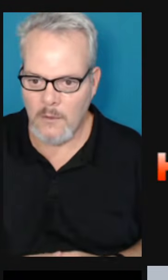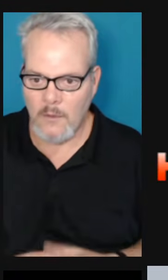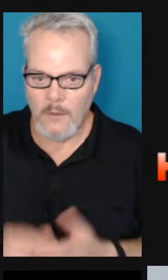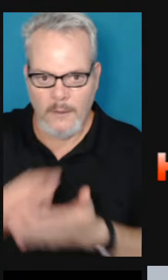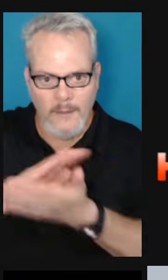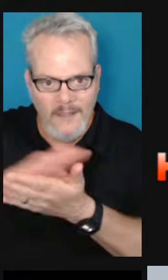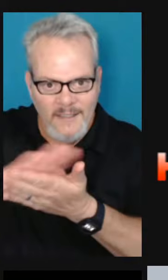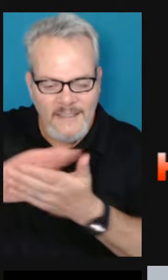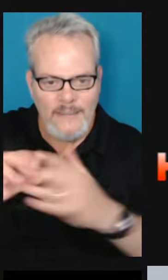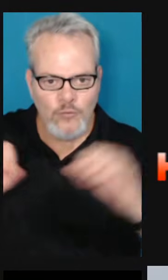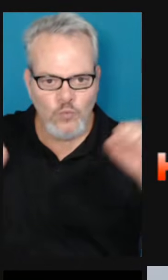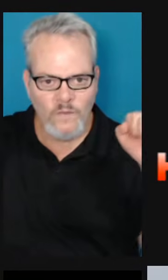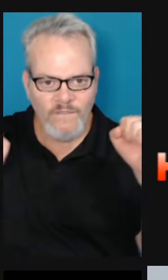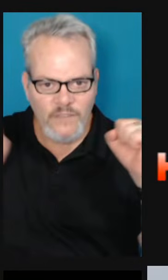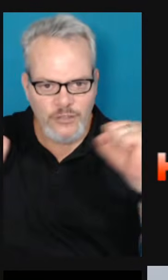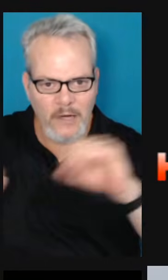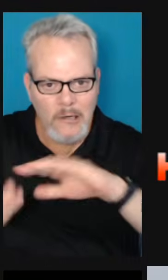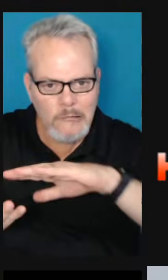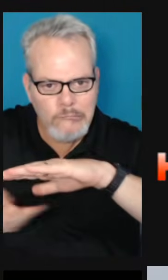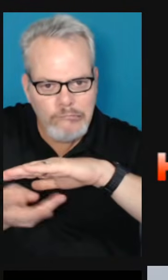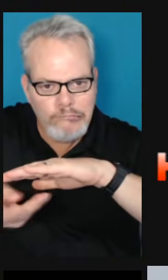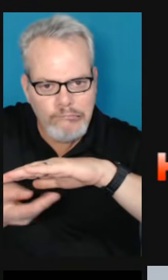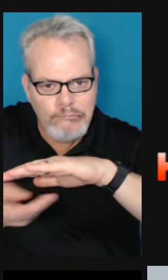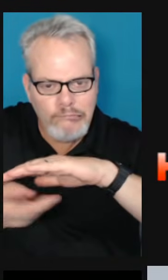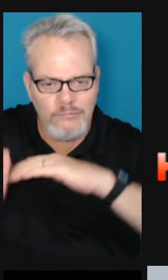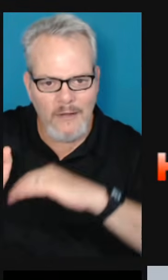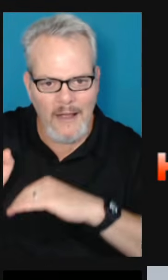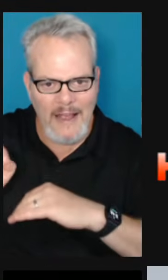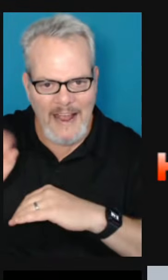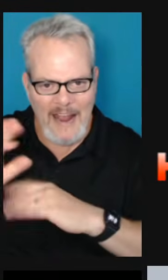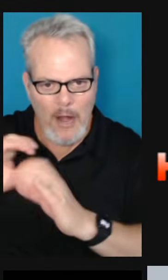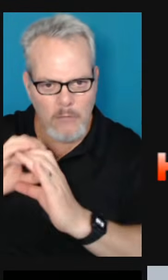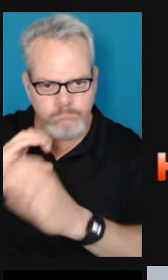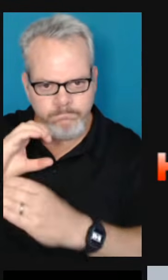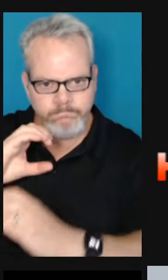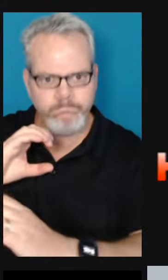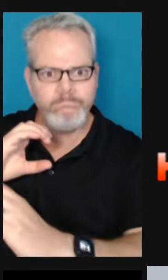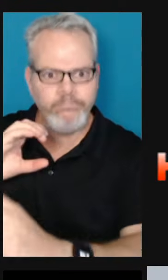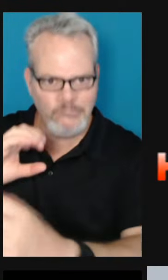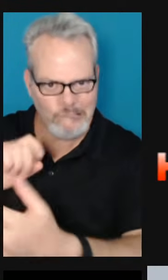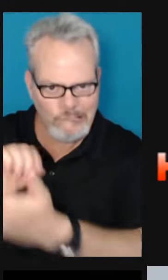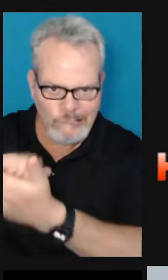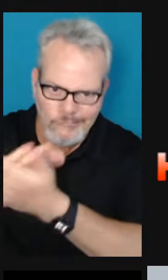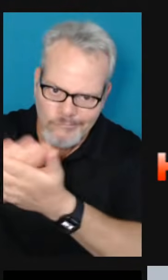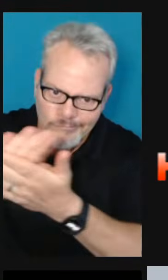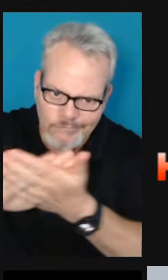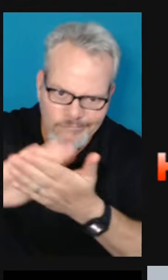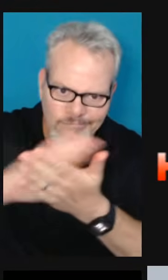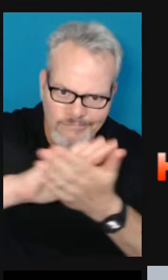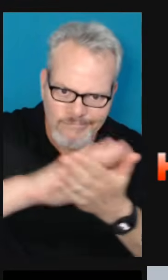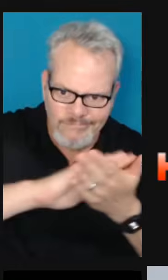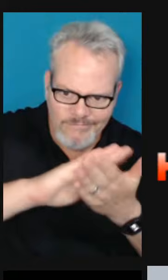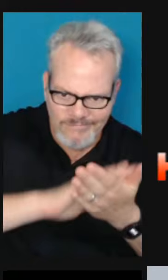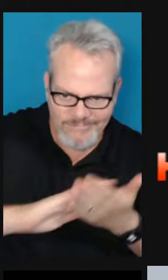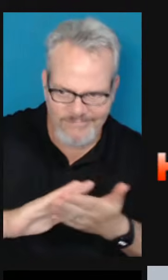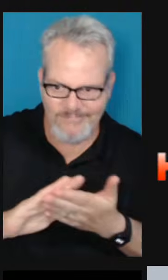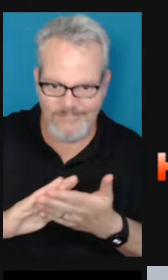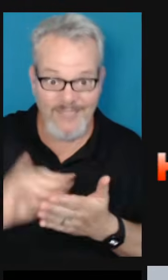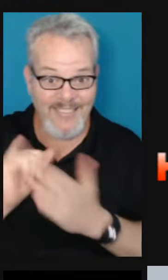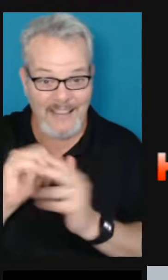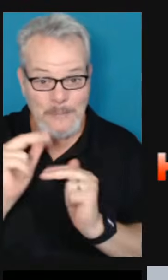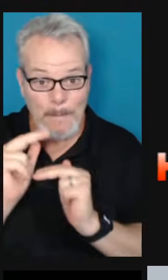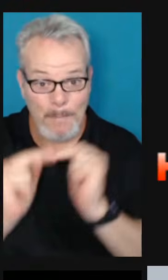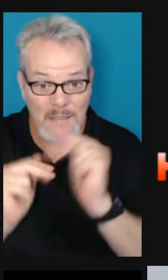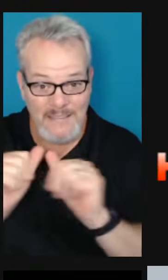air intakes, any surface that blows and recirculates ash. And that's the building section, for example. But